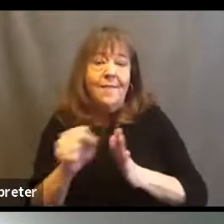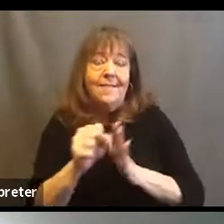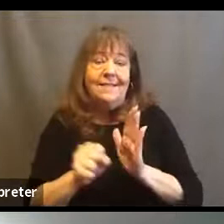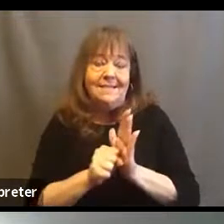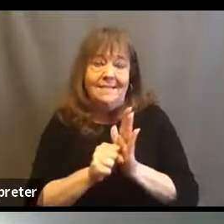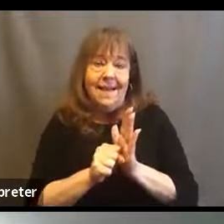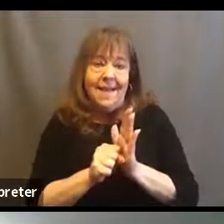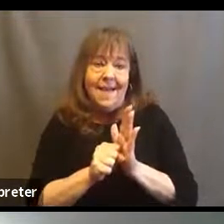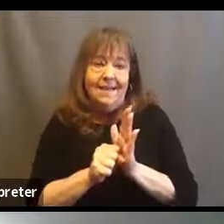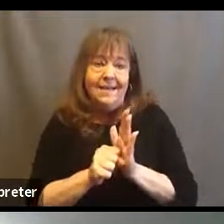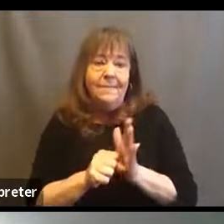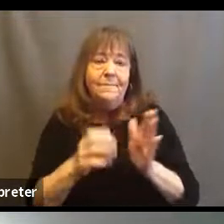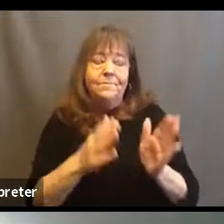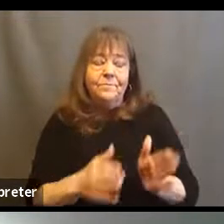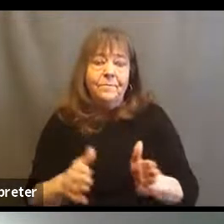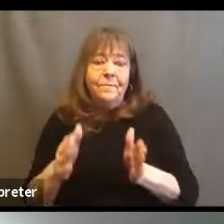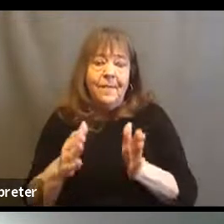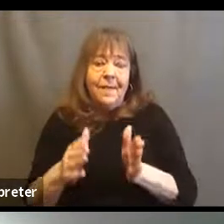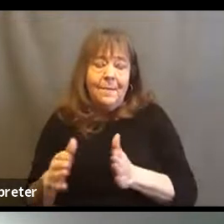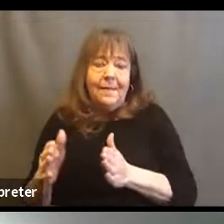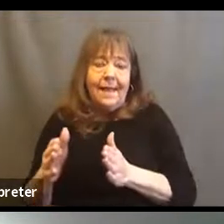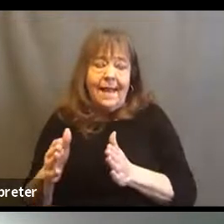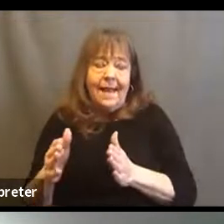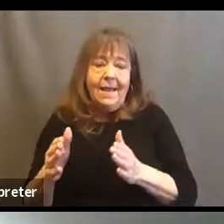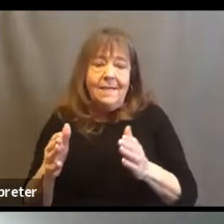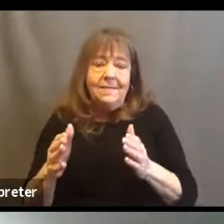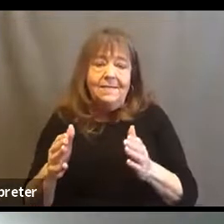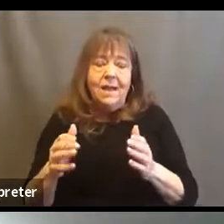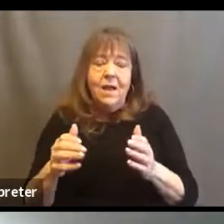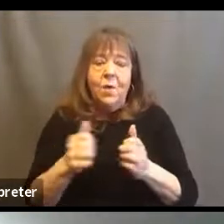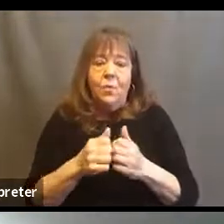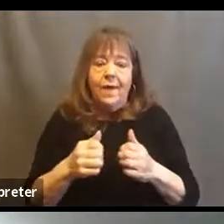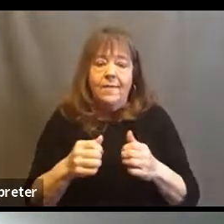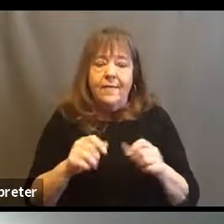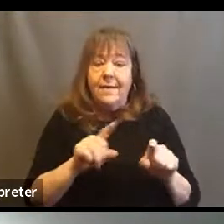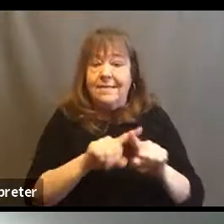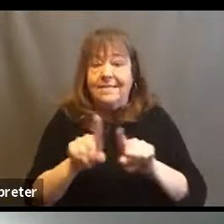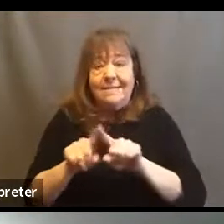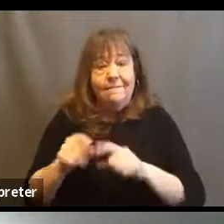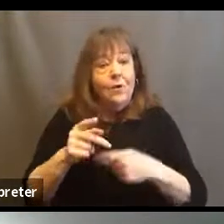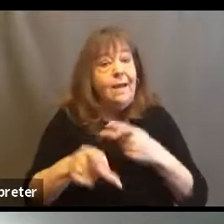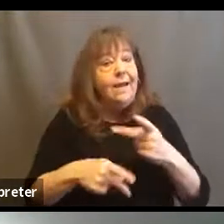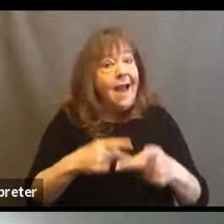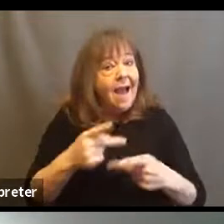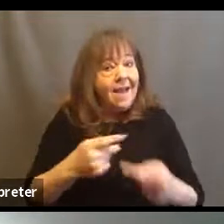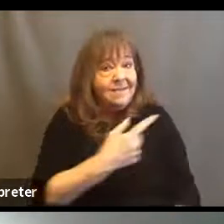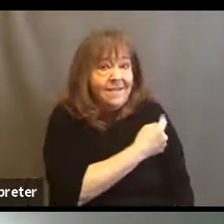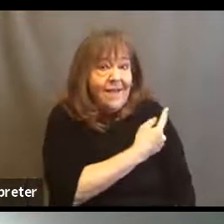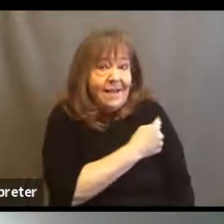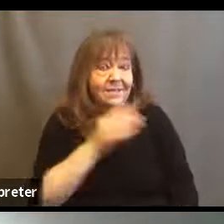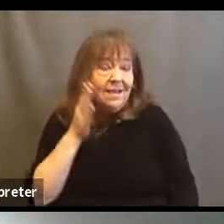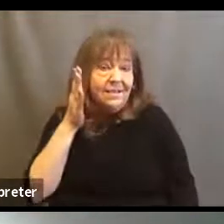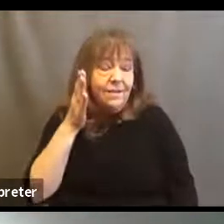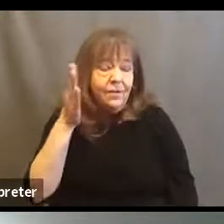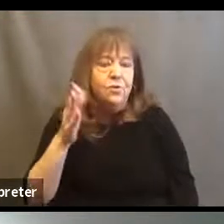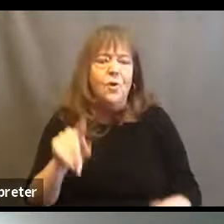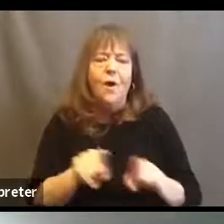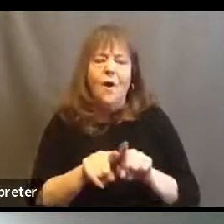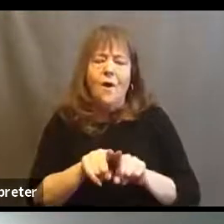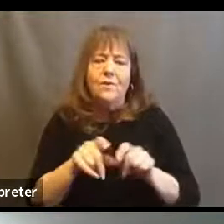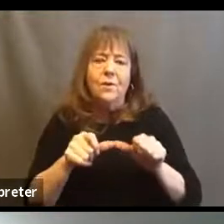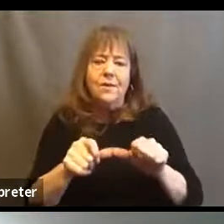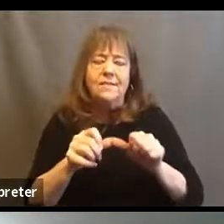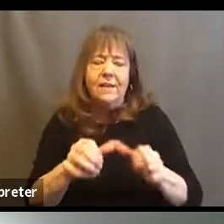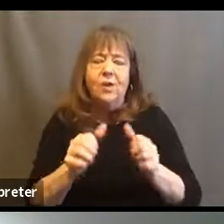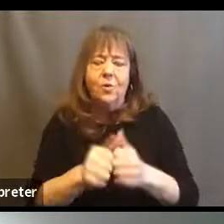plans to probably have to handle multiple additional types of vaccines, and then also continue with therapies like the